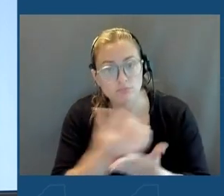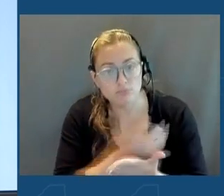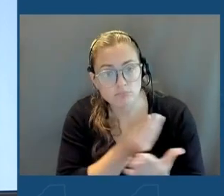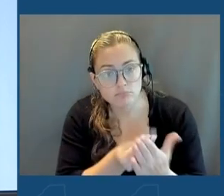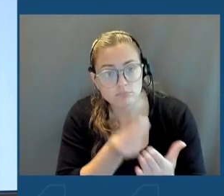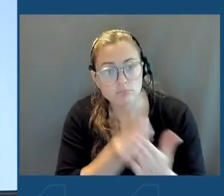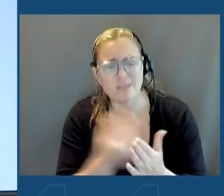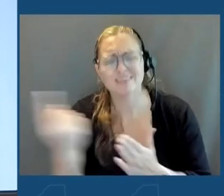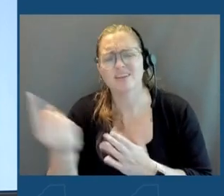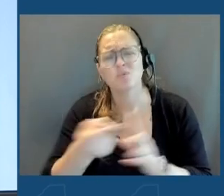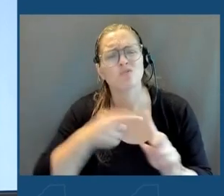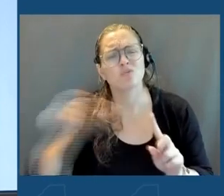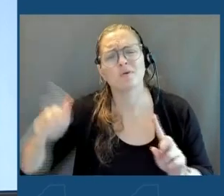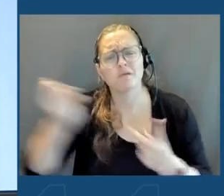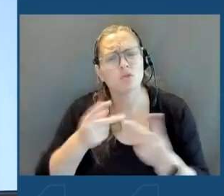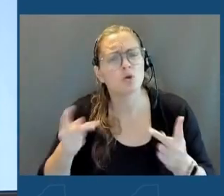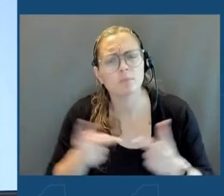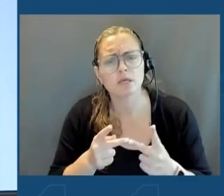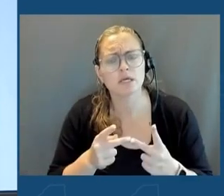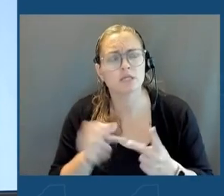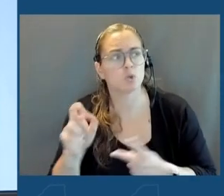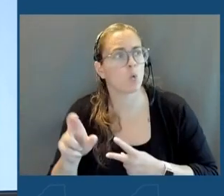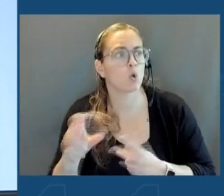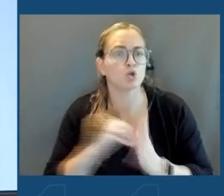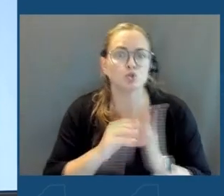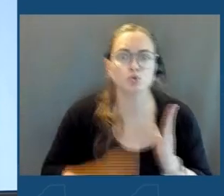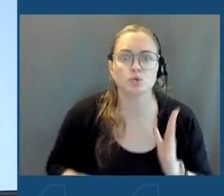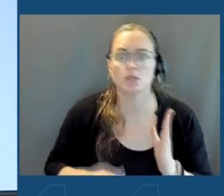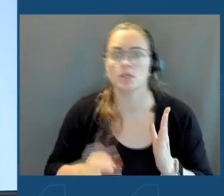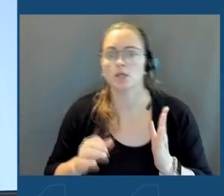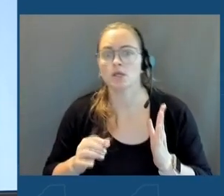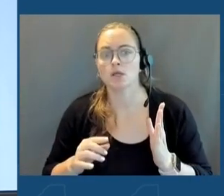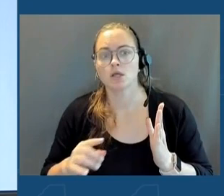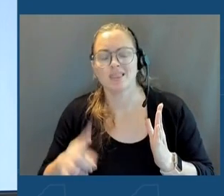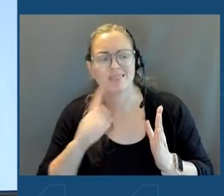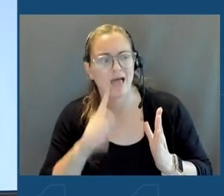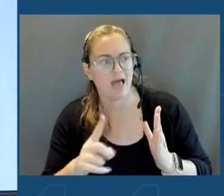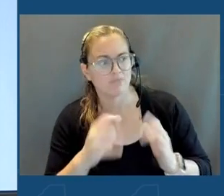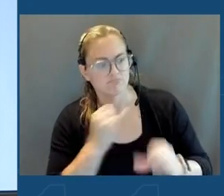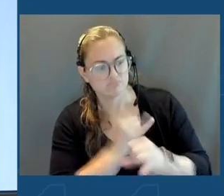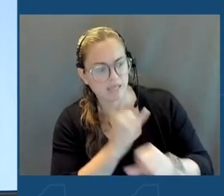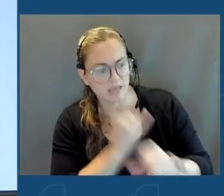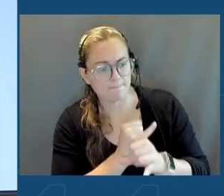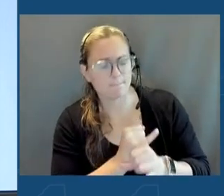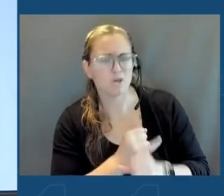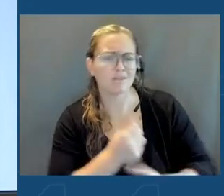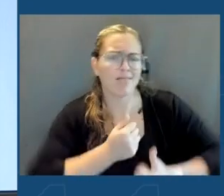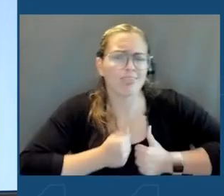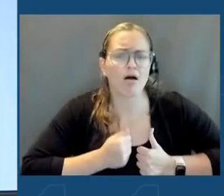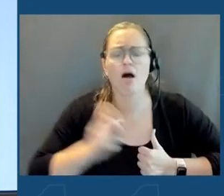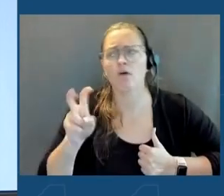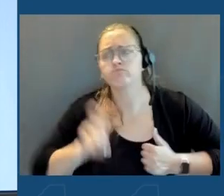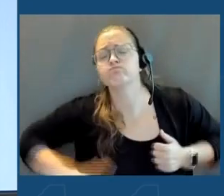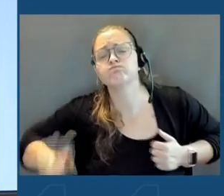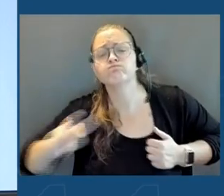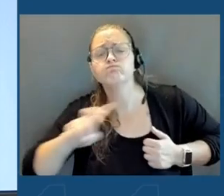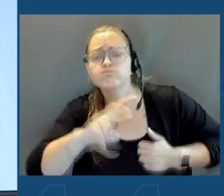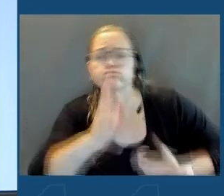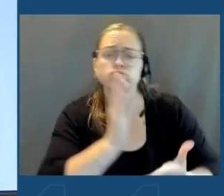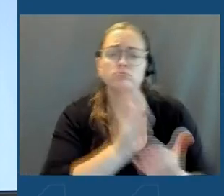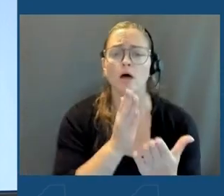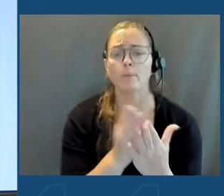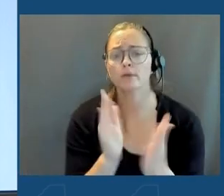someone from somewhere else, or a student at the SUNY campus who love wandering the streets and stopping at the bookstore